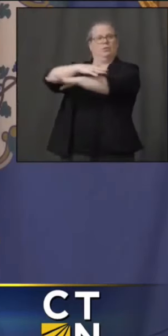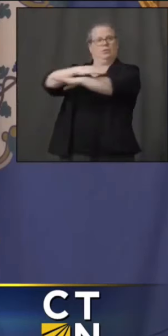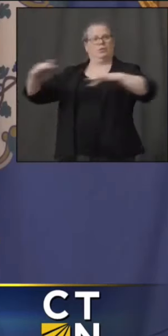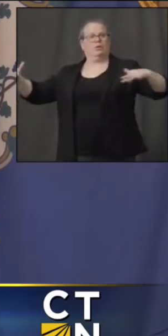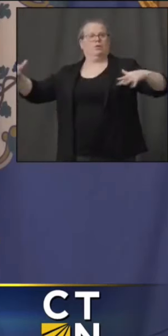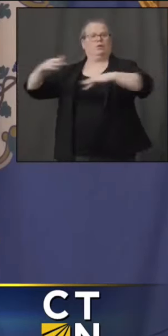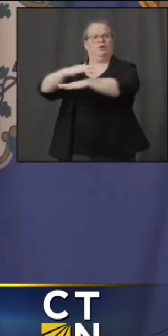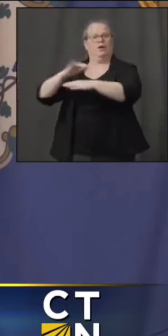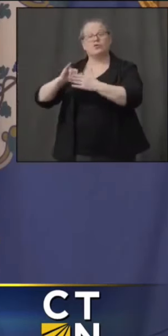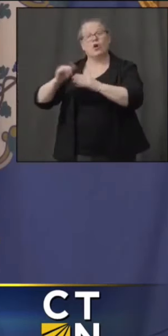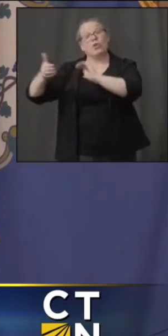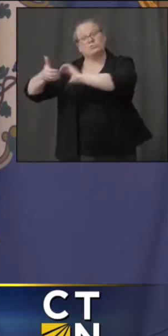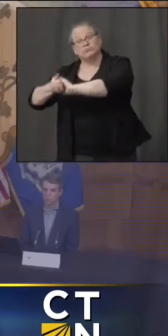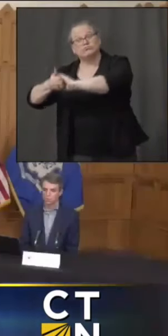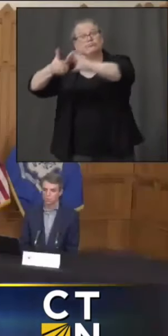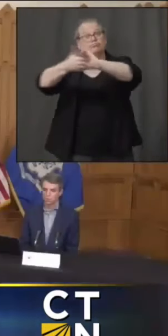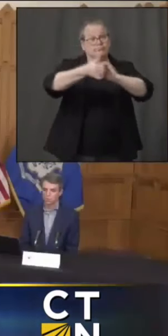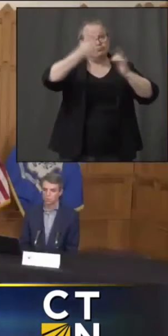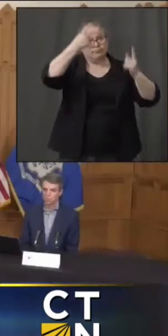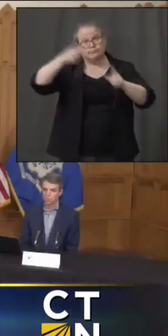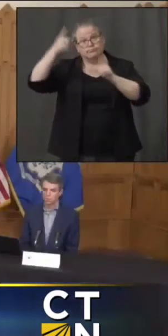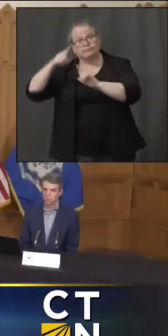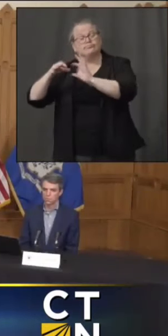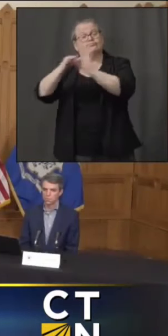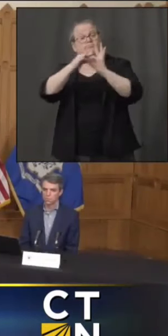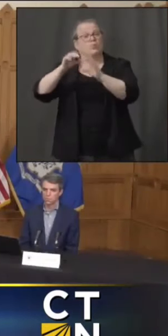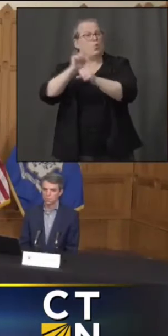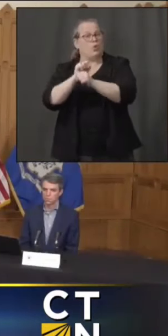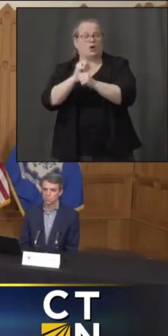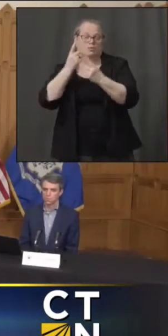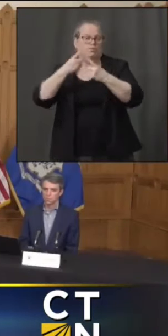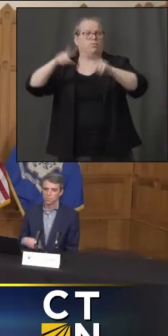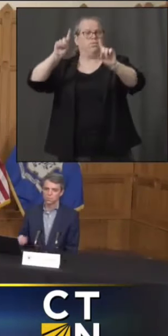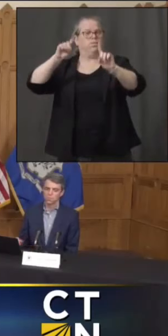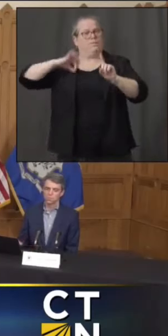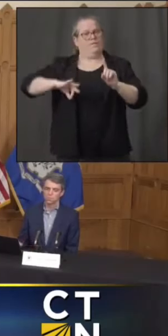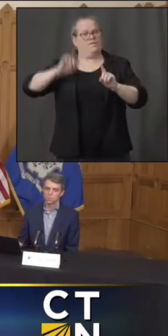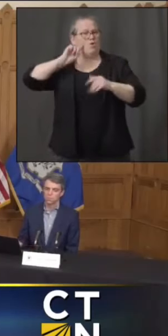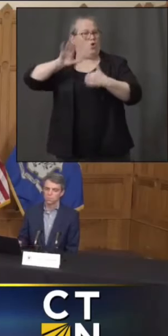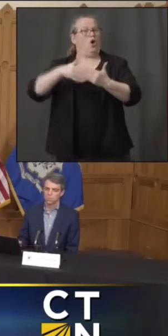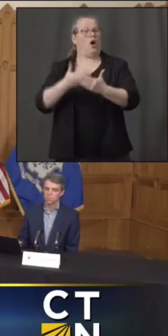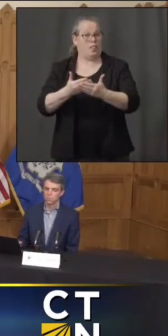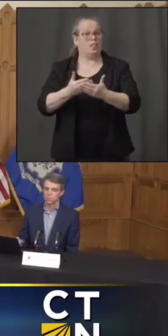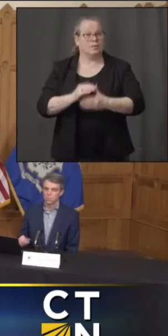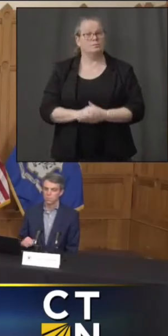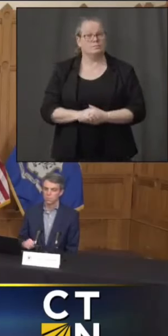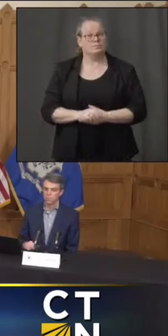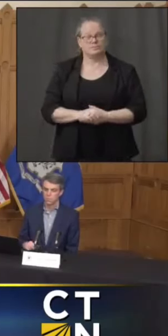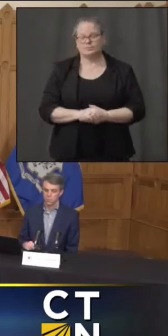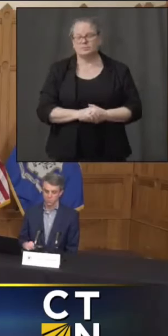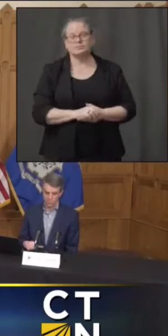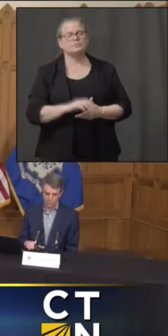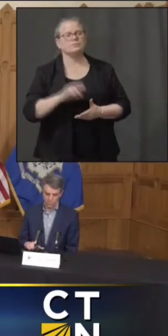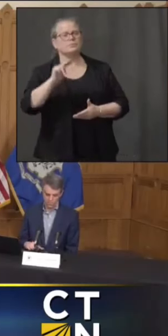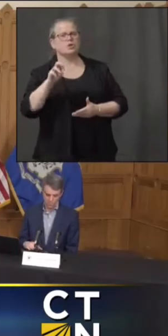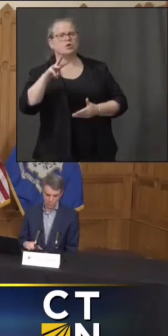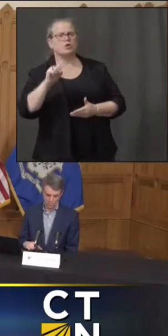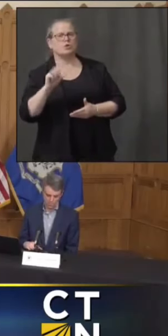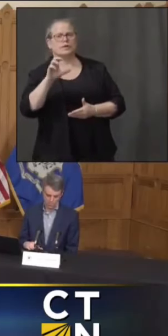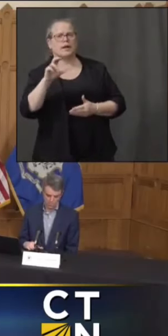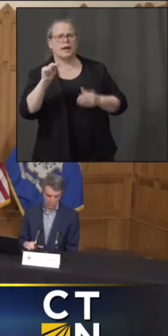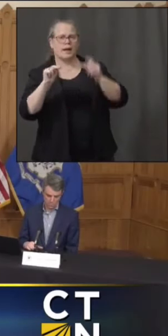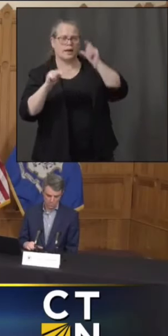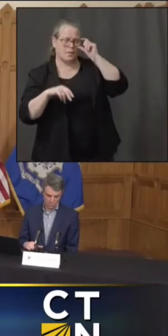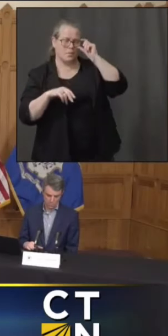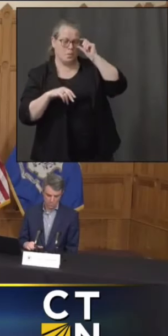Thank you. Thank you. News 12 Connecticut. Hi, Governor. Since Paul and Josh are there, I wanted to follow up on a